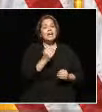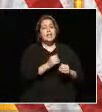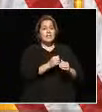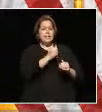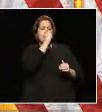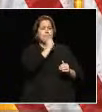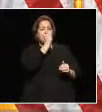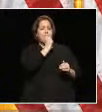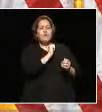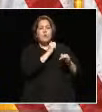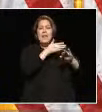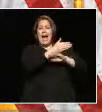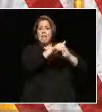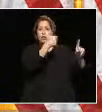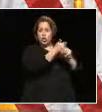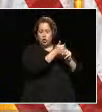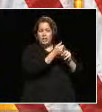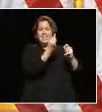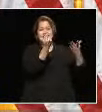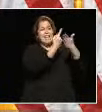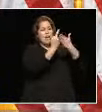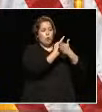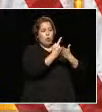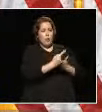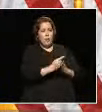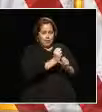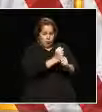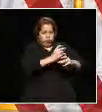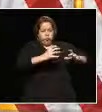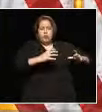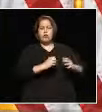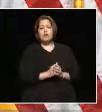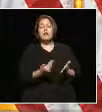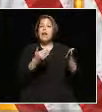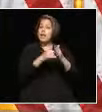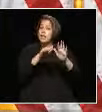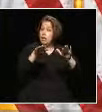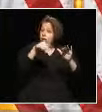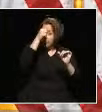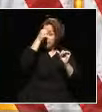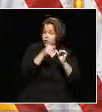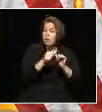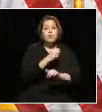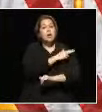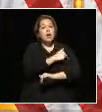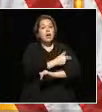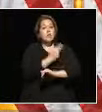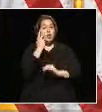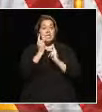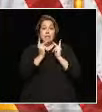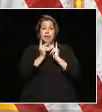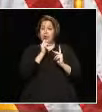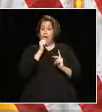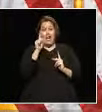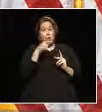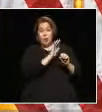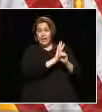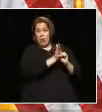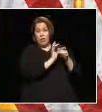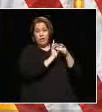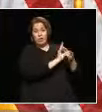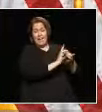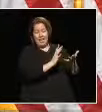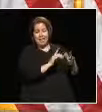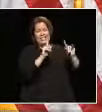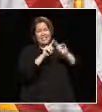aftermath of the several weeks of COVID surge that we have. And again, let's remember, the hospital is seeing patients that are not just COVID patients. It's all